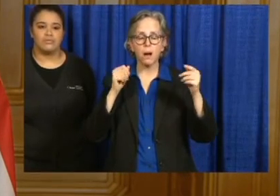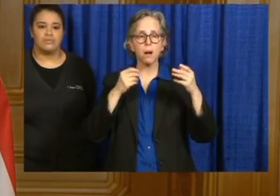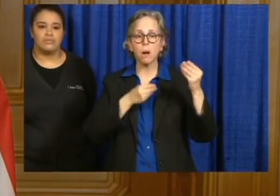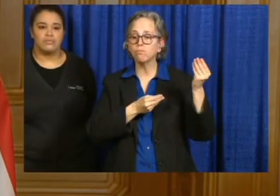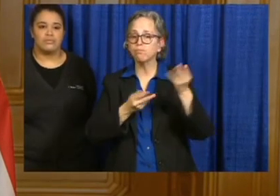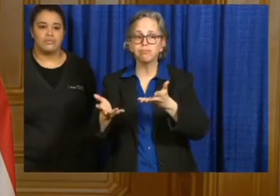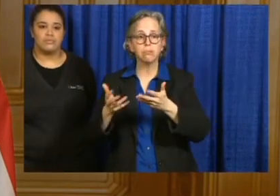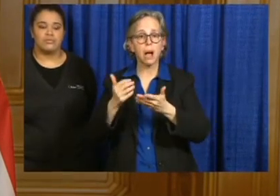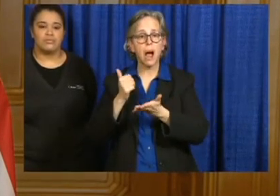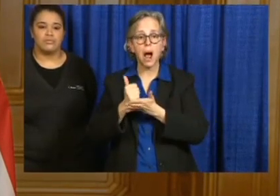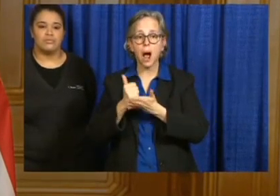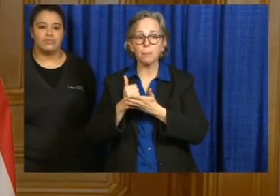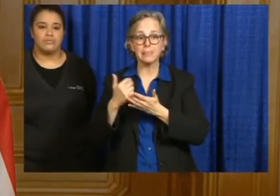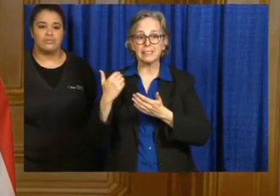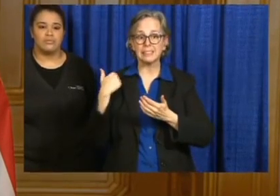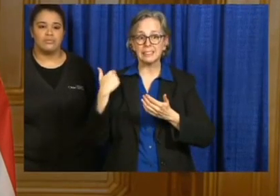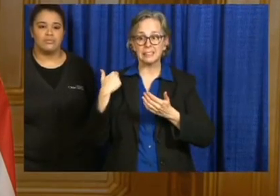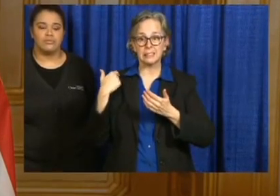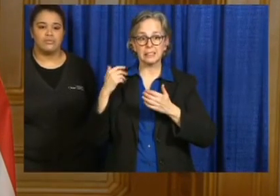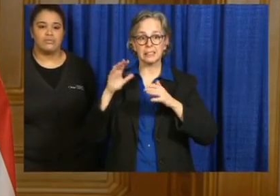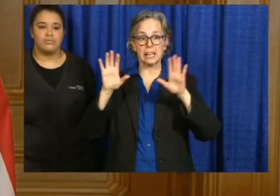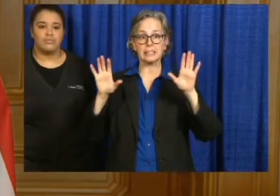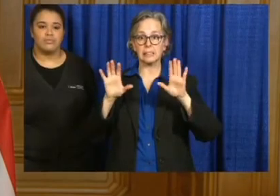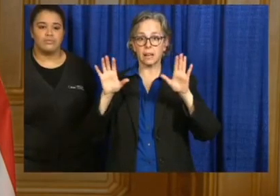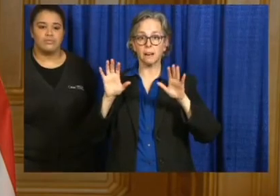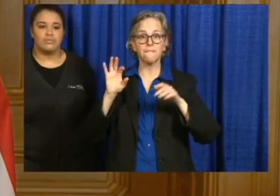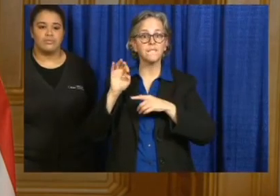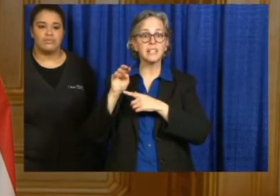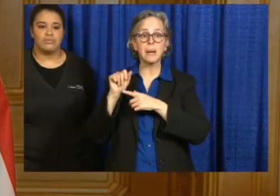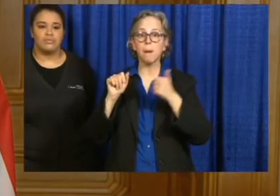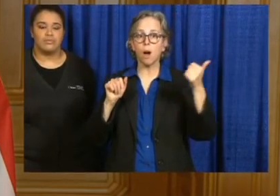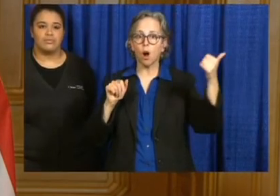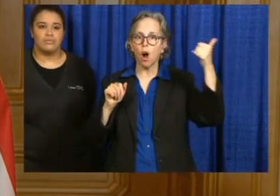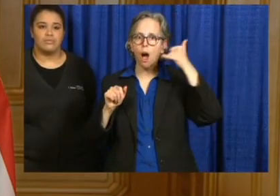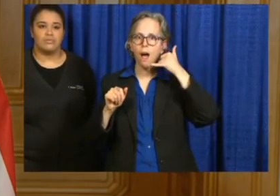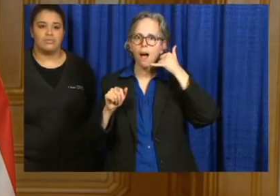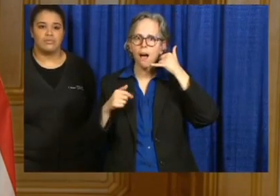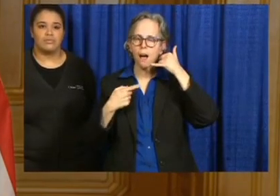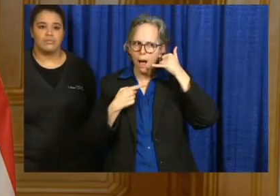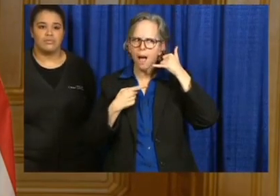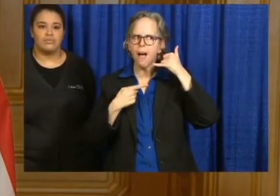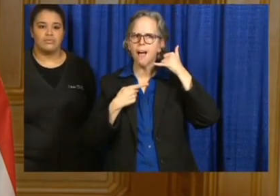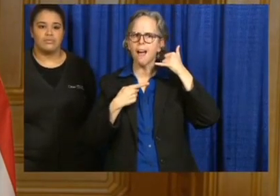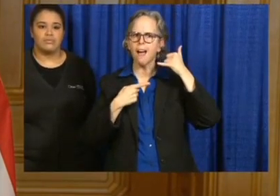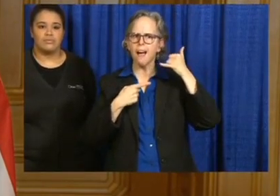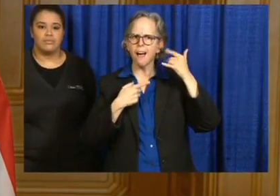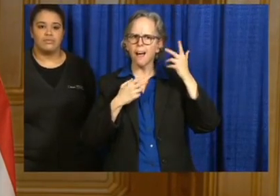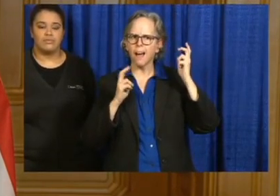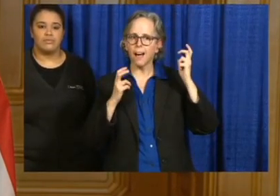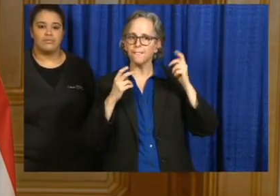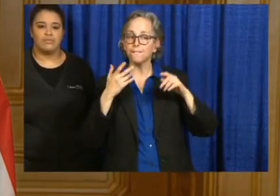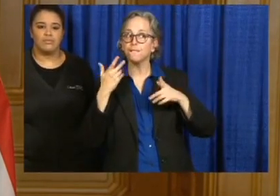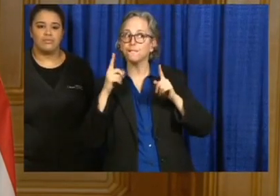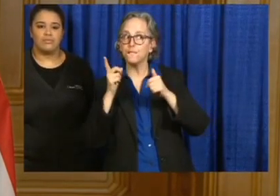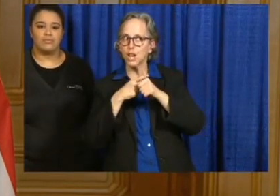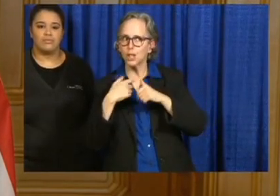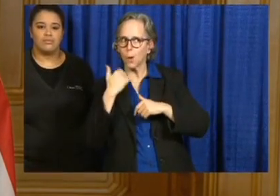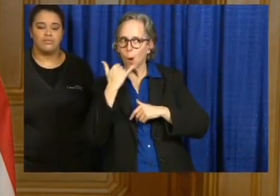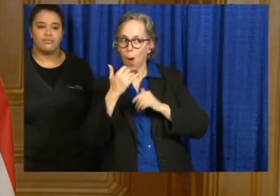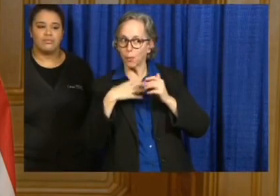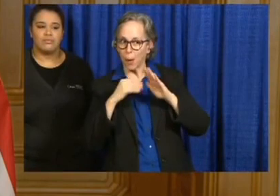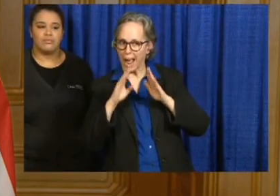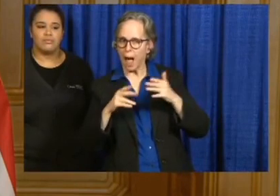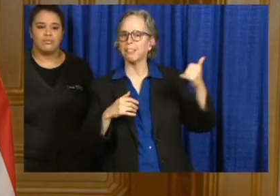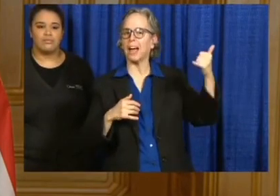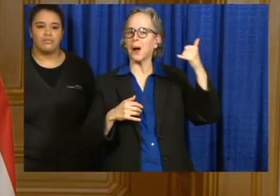Sunday, I actually got a call from FEMA after I'd called the White House. They called me right back, and so to